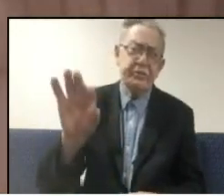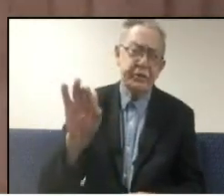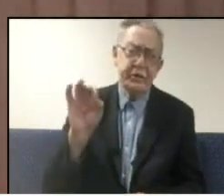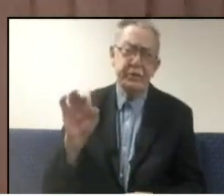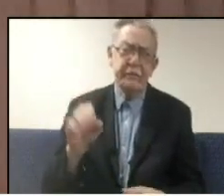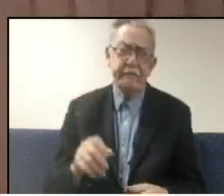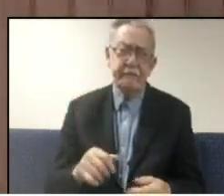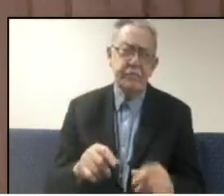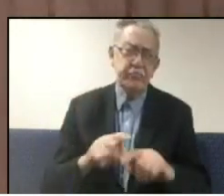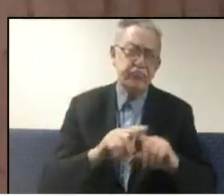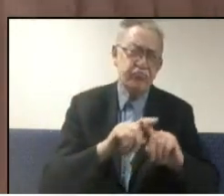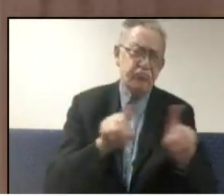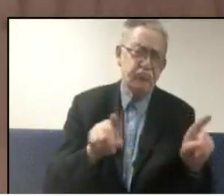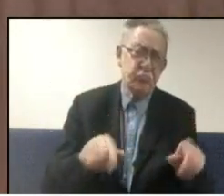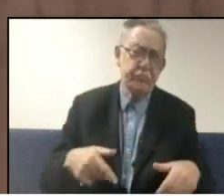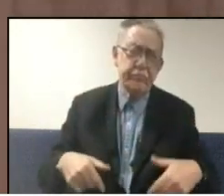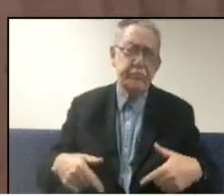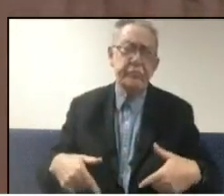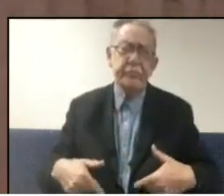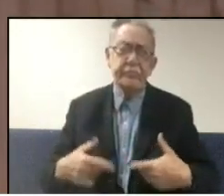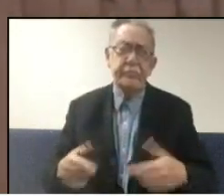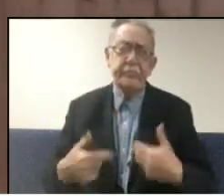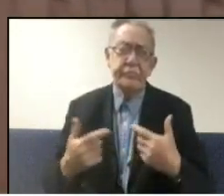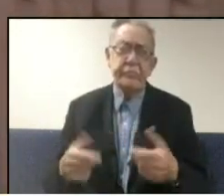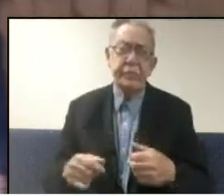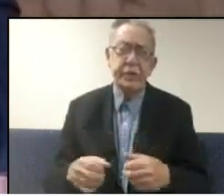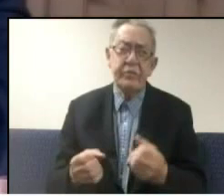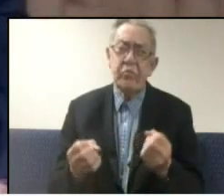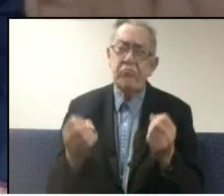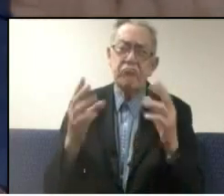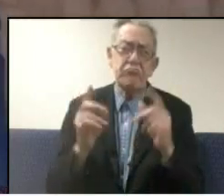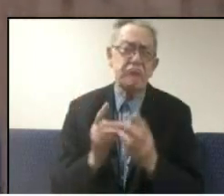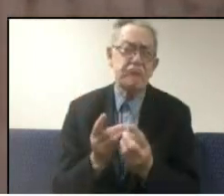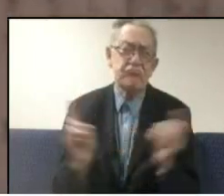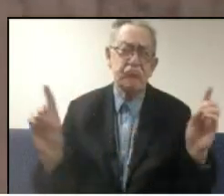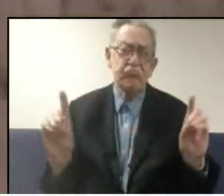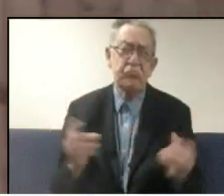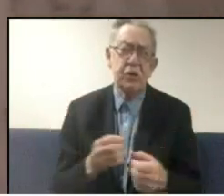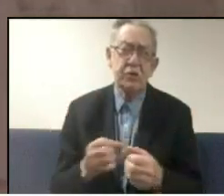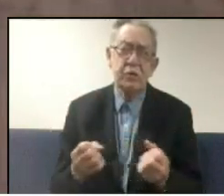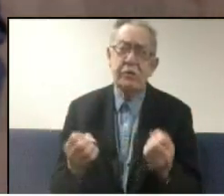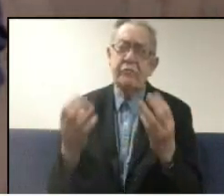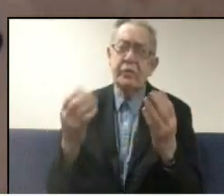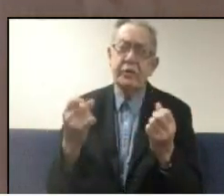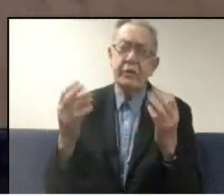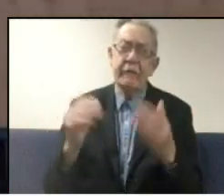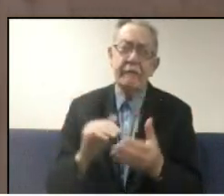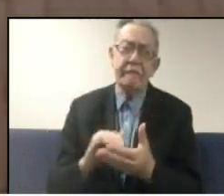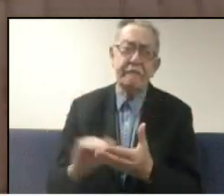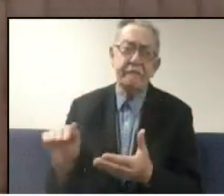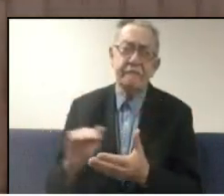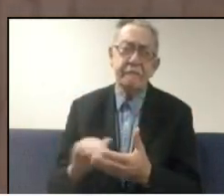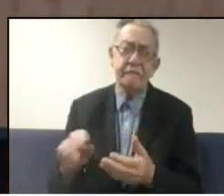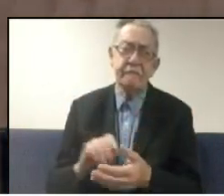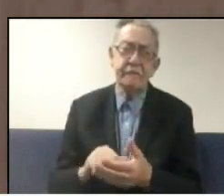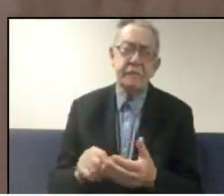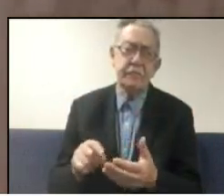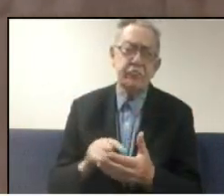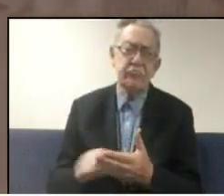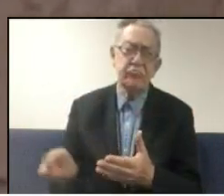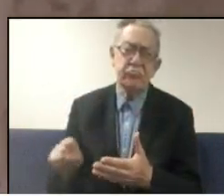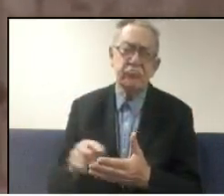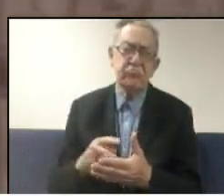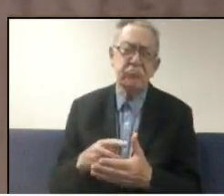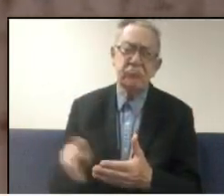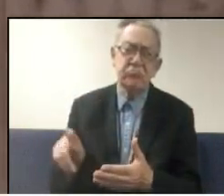too many years of mistakes, too many divorces, too many business failures, too many bad